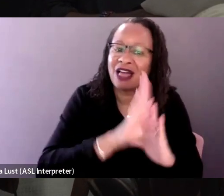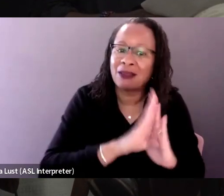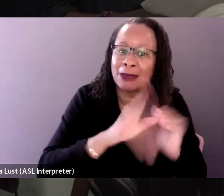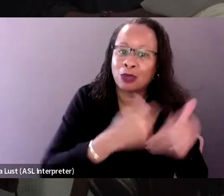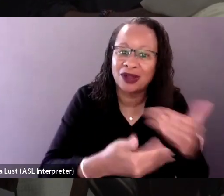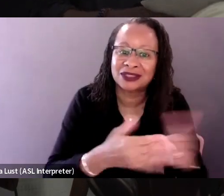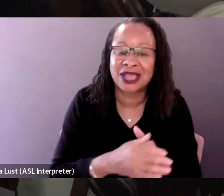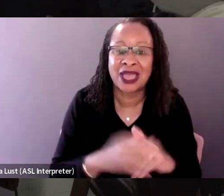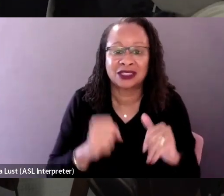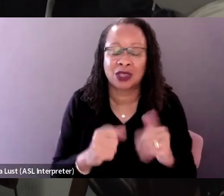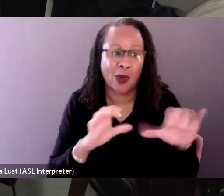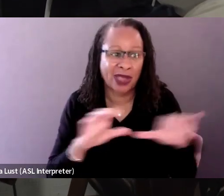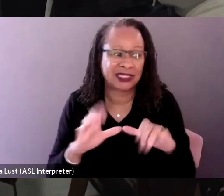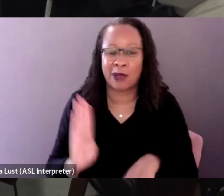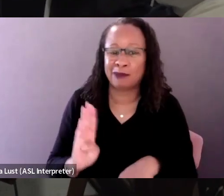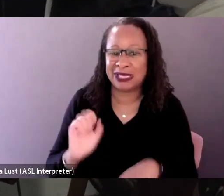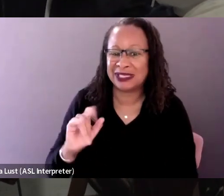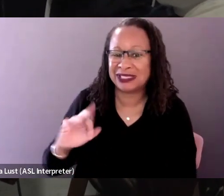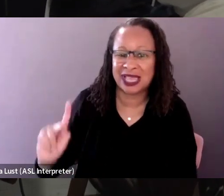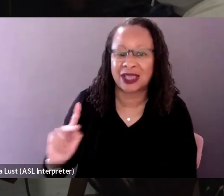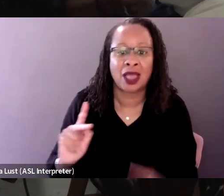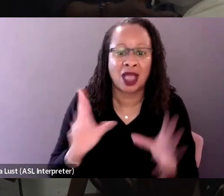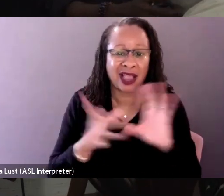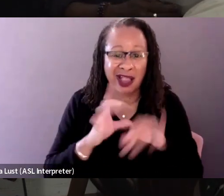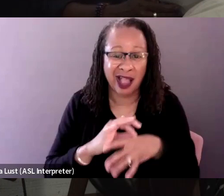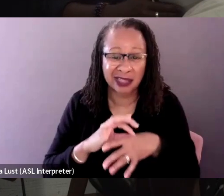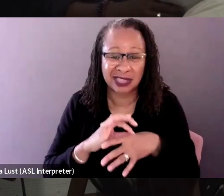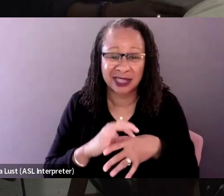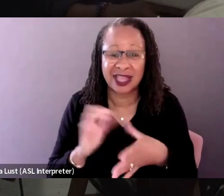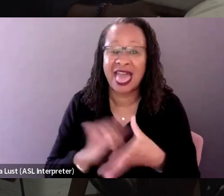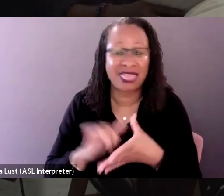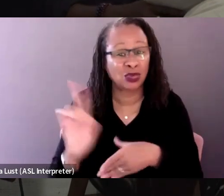content. And that's where I basically, and Olivia has really encouraged me, this is before